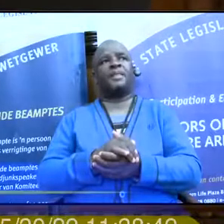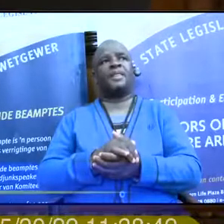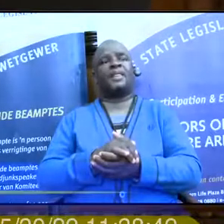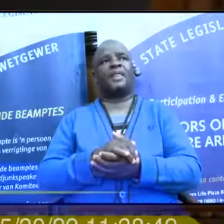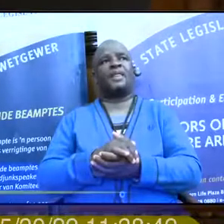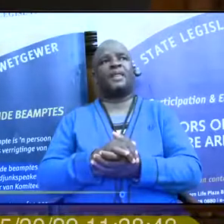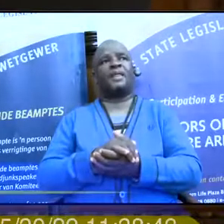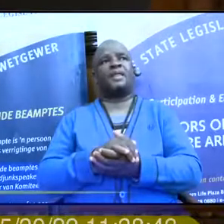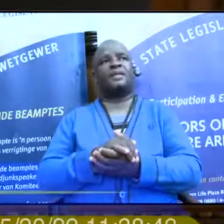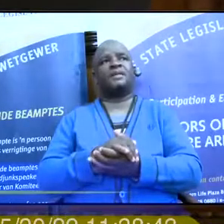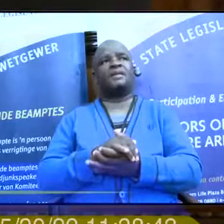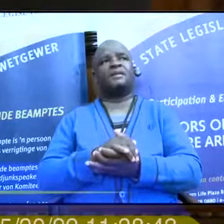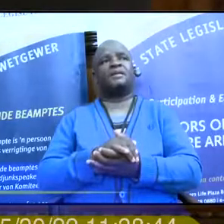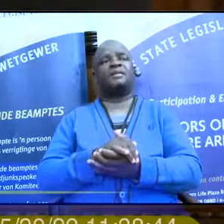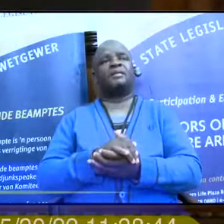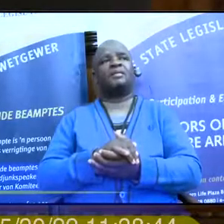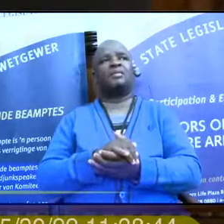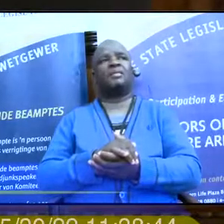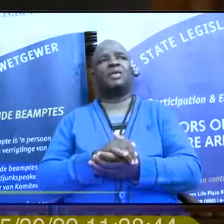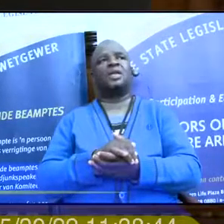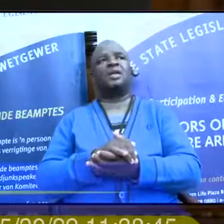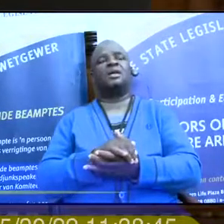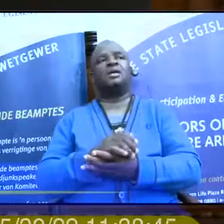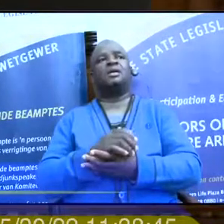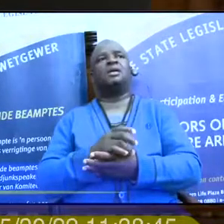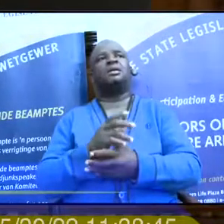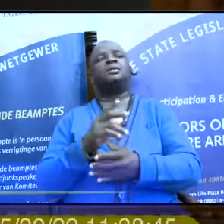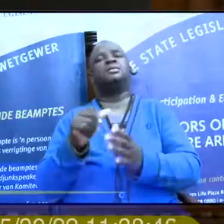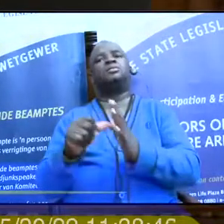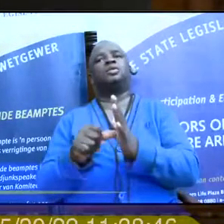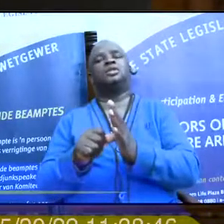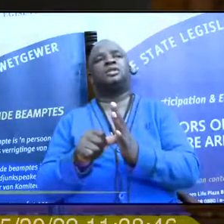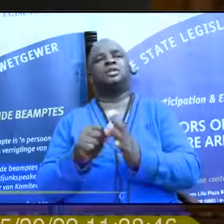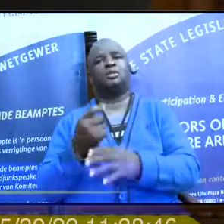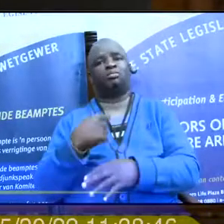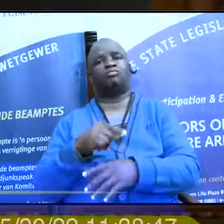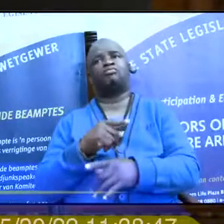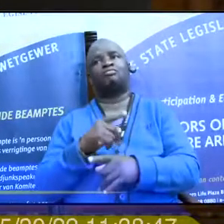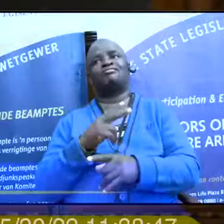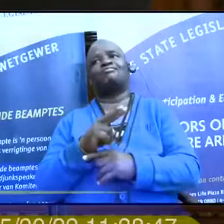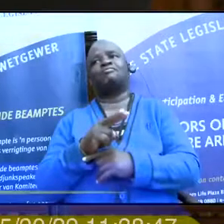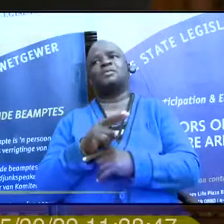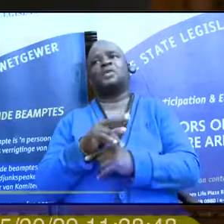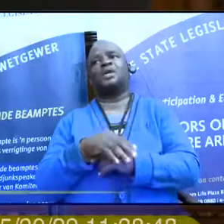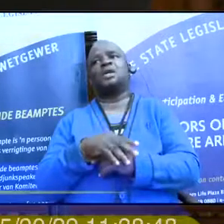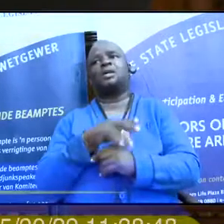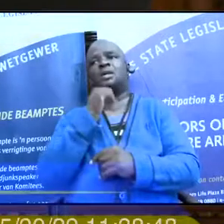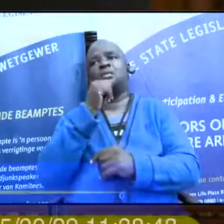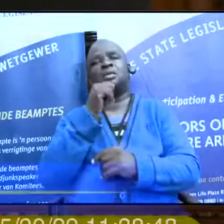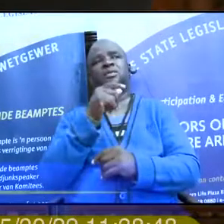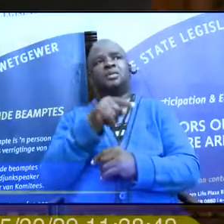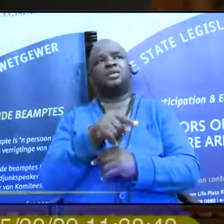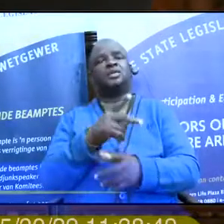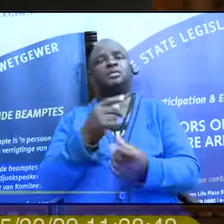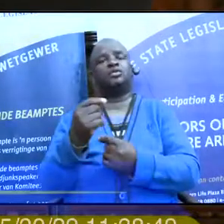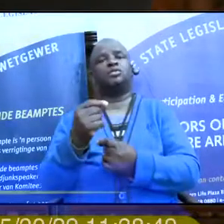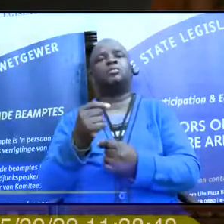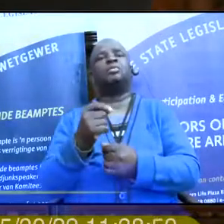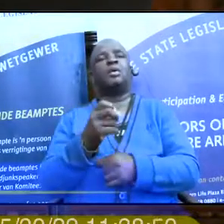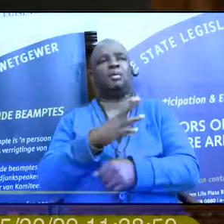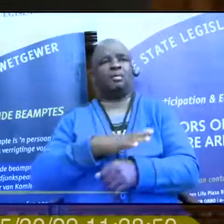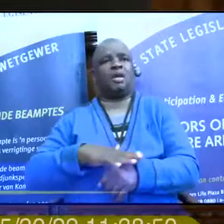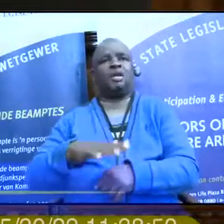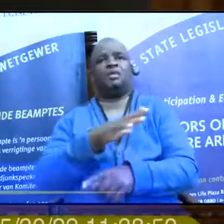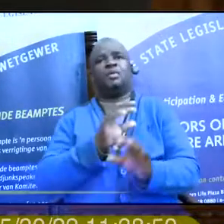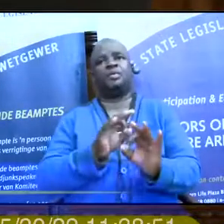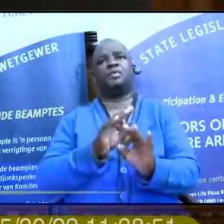leadership it is important for us to realize that as much as we we're dealing with a conducive environment